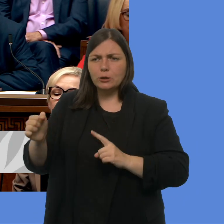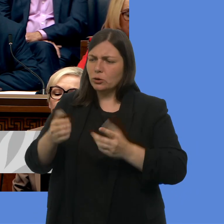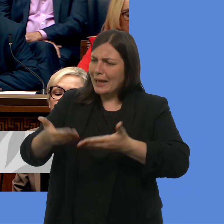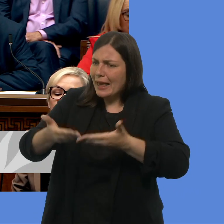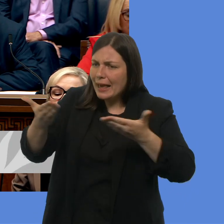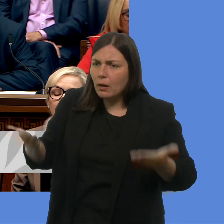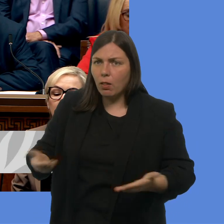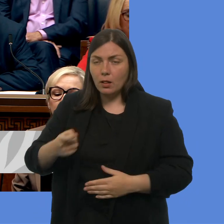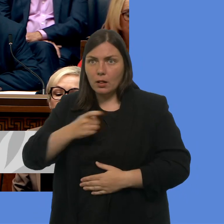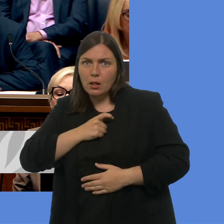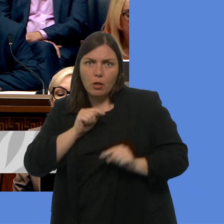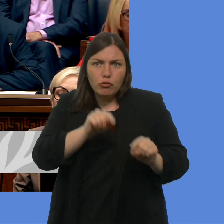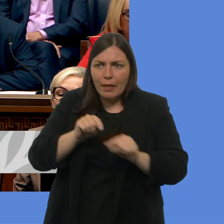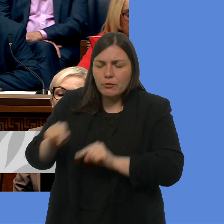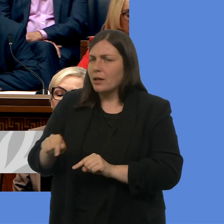to building a peaceful and